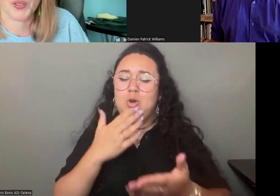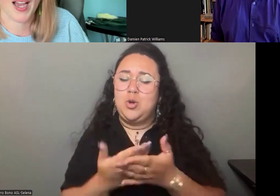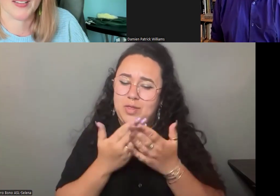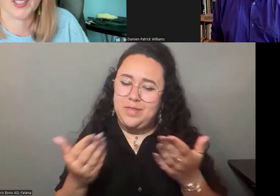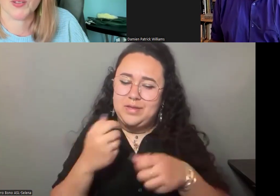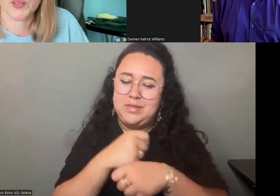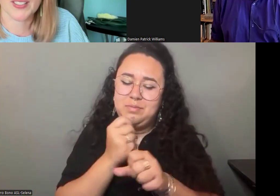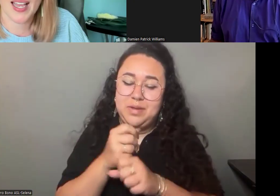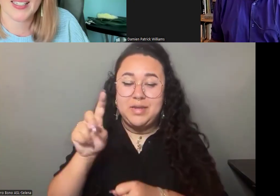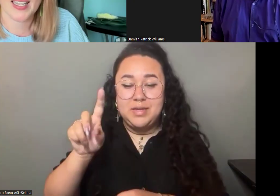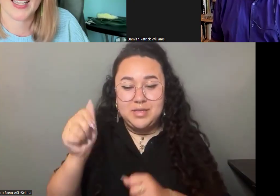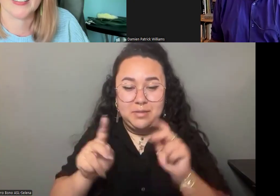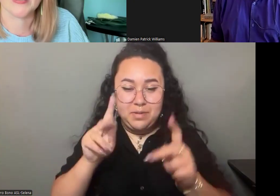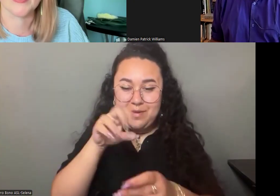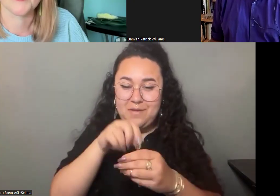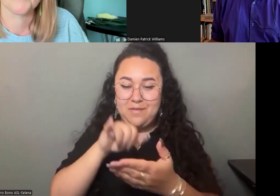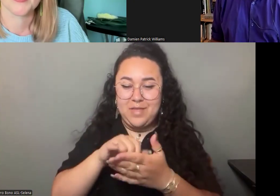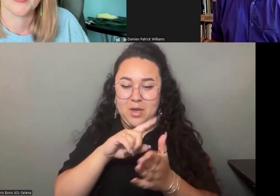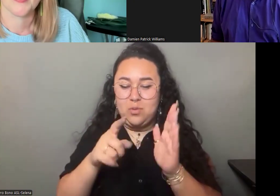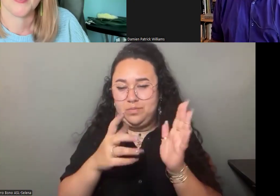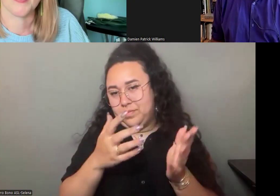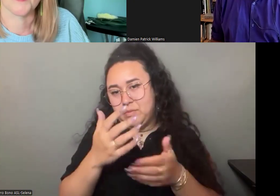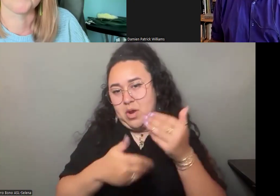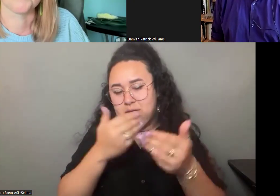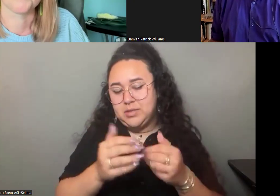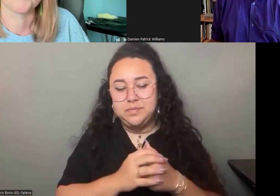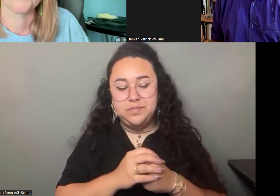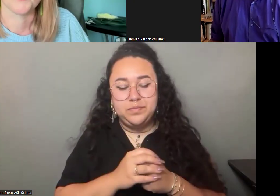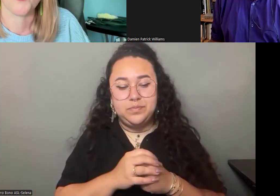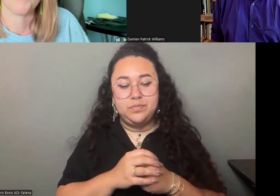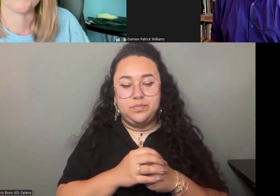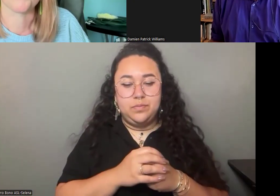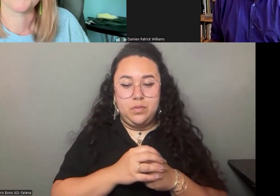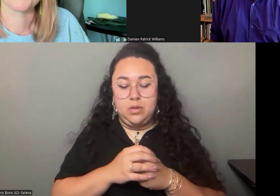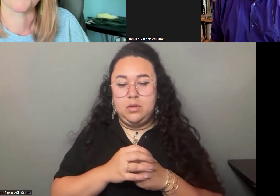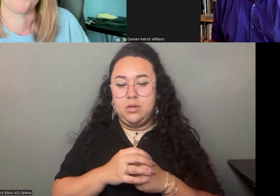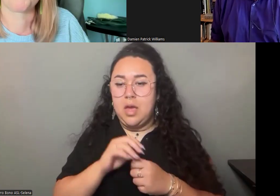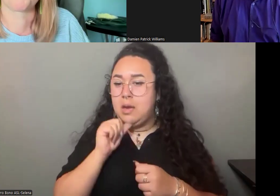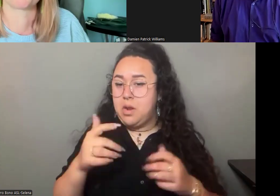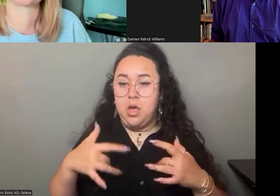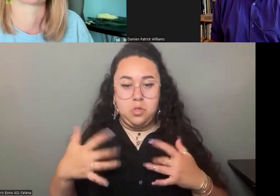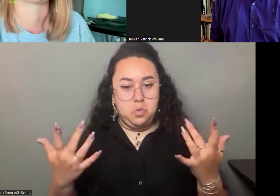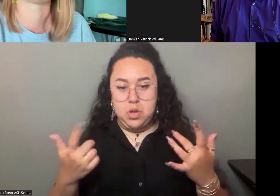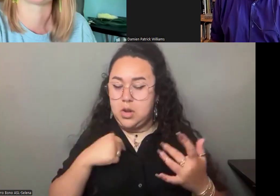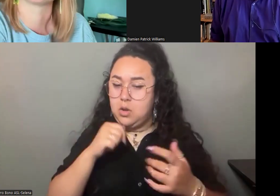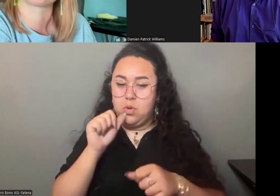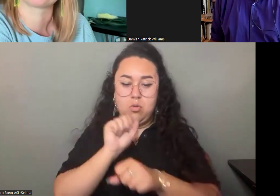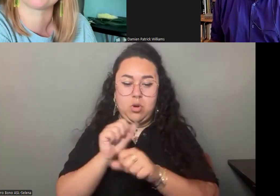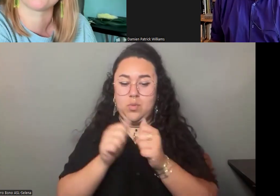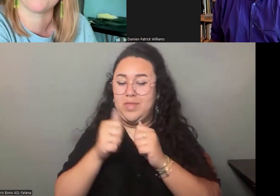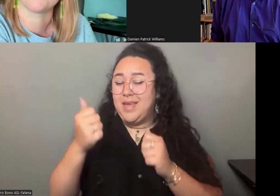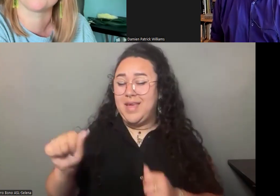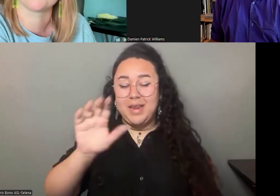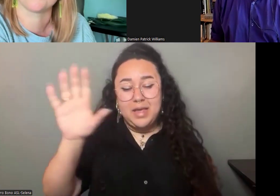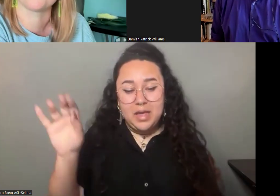people to have a role in that. And, um, I'm not thrilled. I wouldn't work with just like any company, but